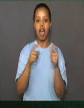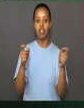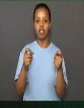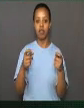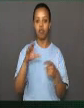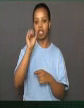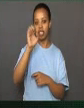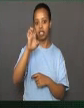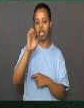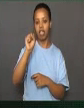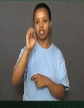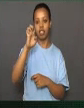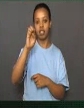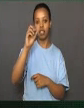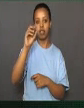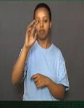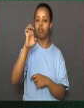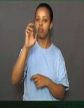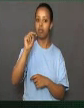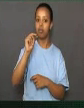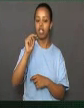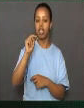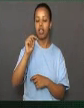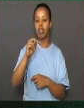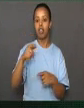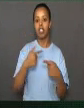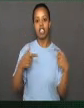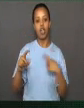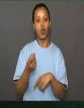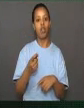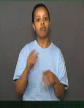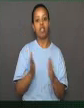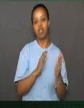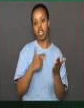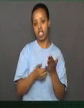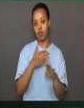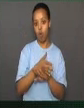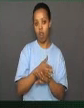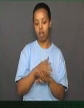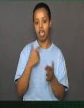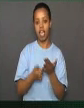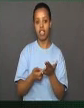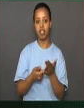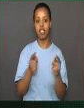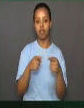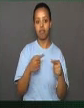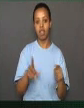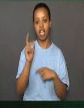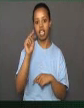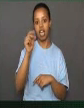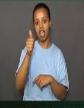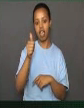DNA. The new completed molecule then separates from the